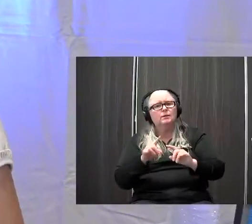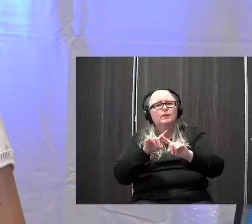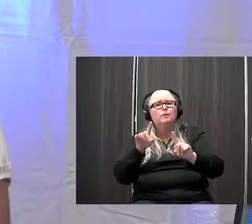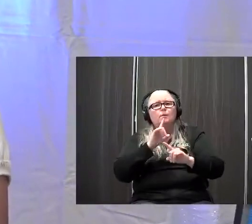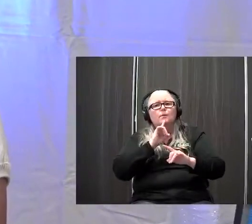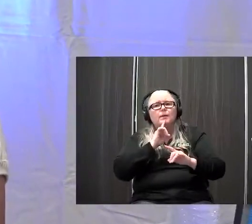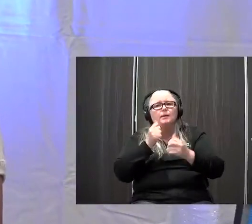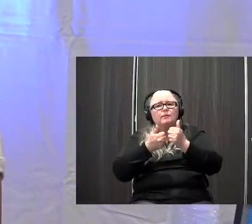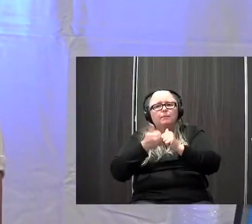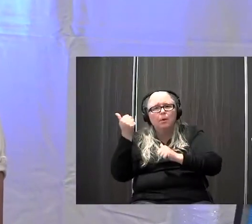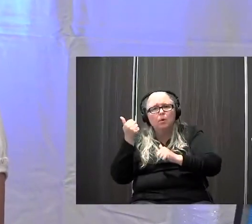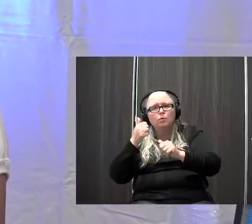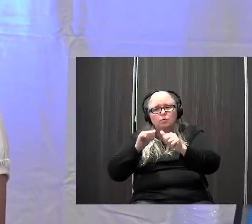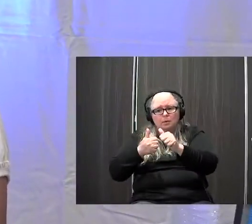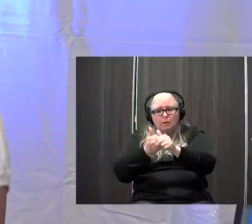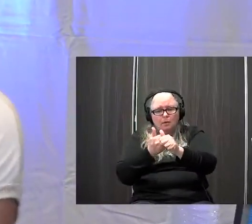will be a couple of different